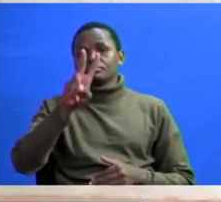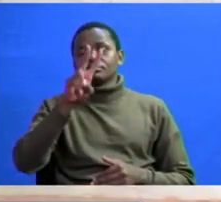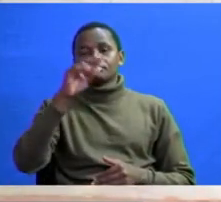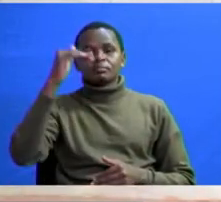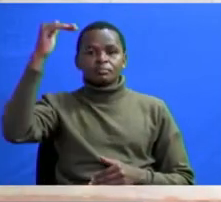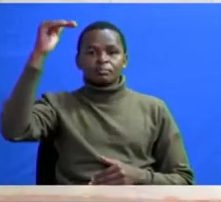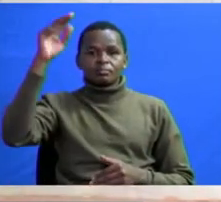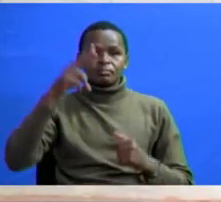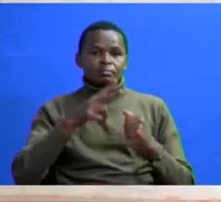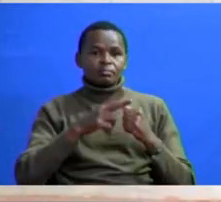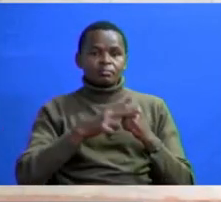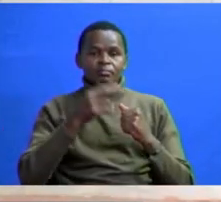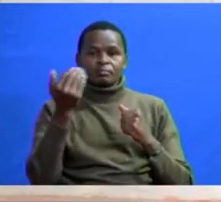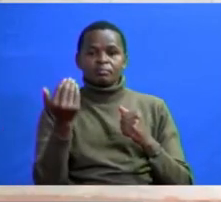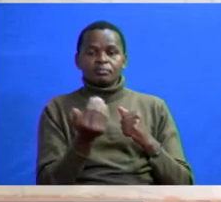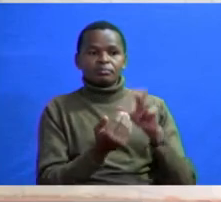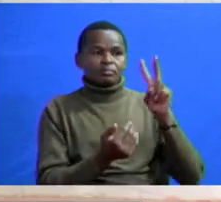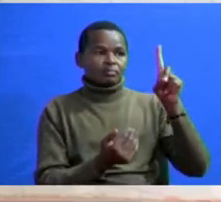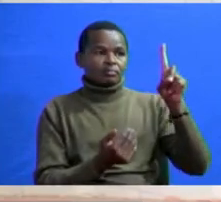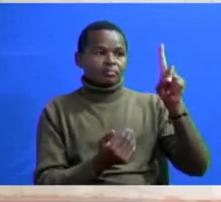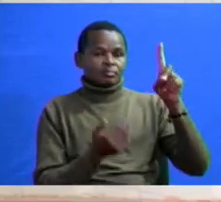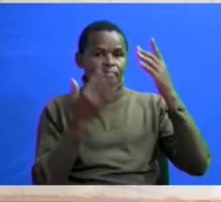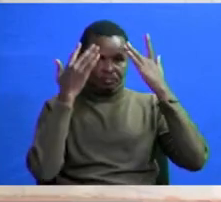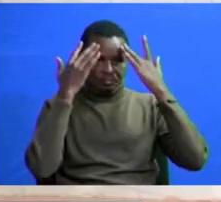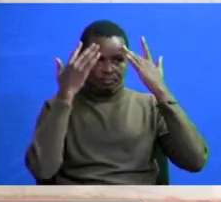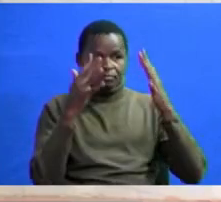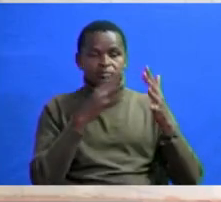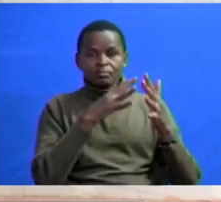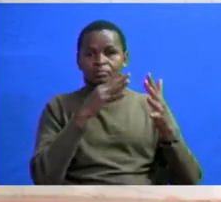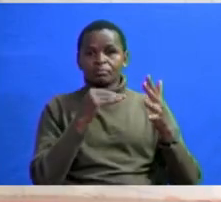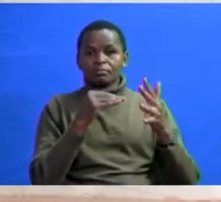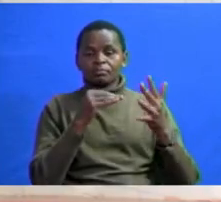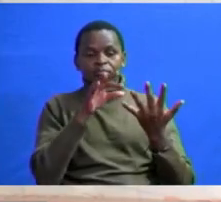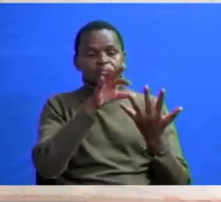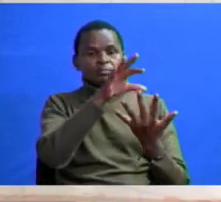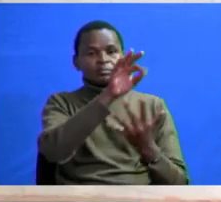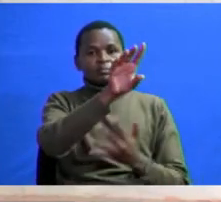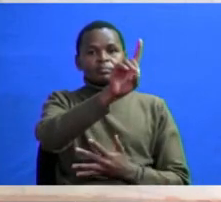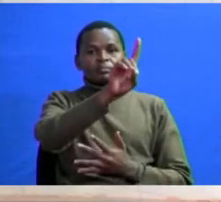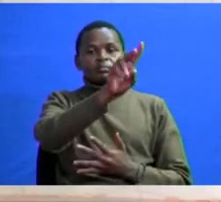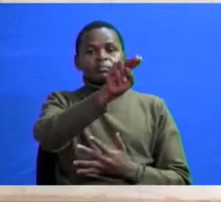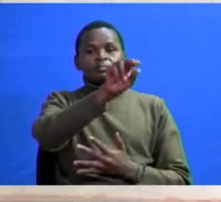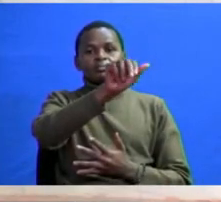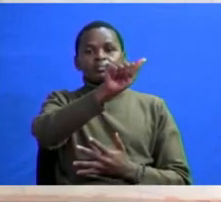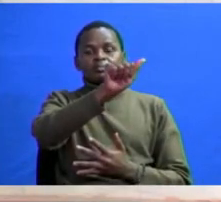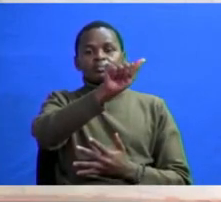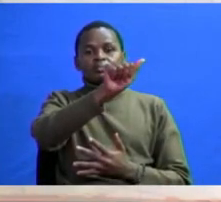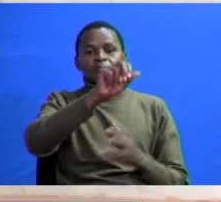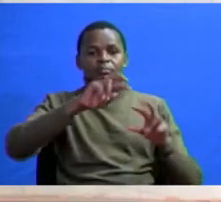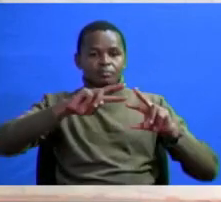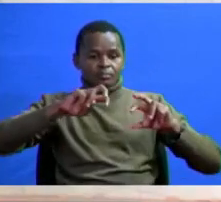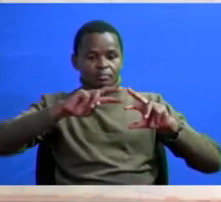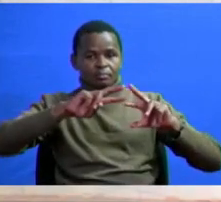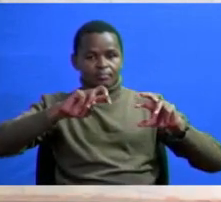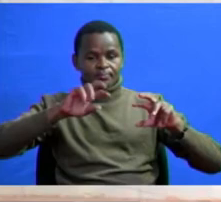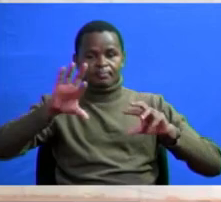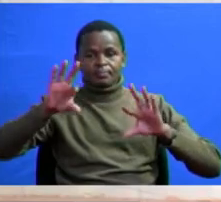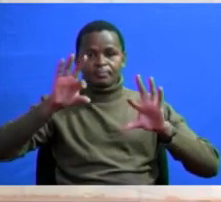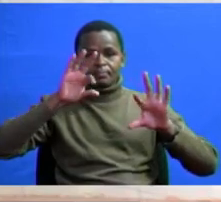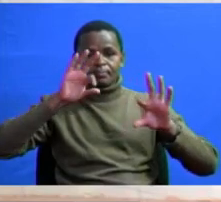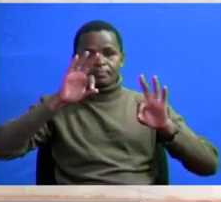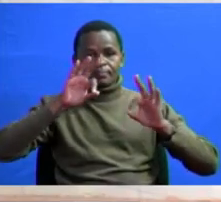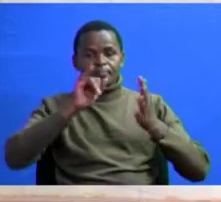7 children, and 1 identified, and the samples of DNA and toxicology analyses were taken as